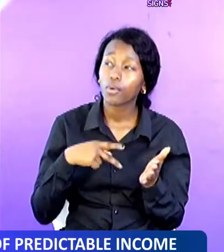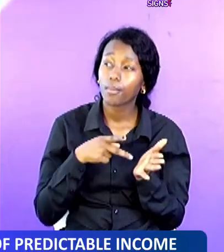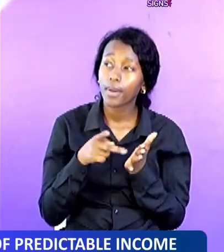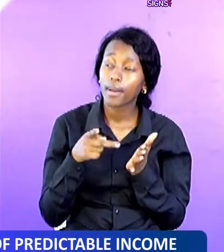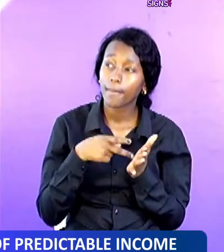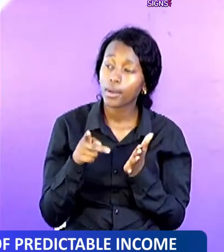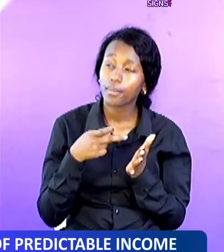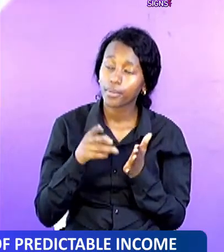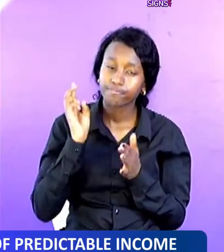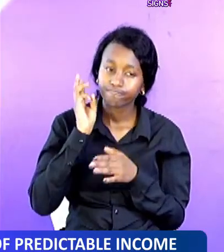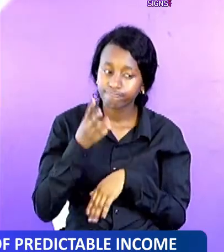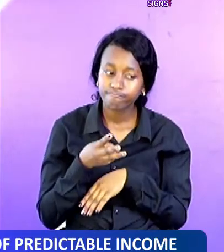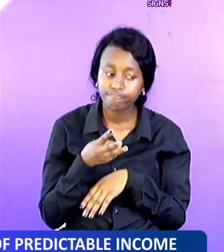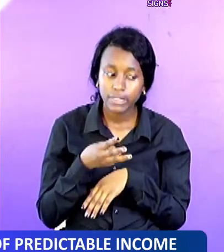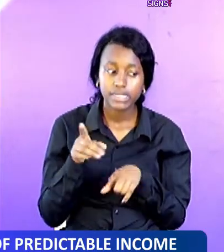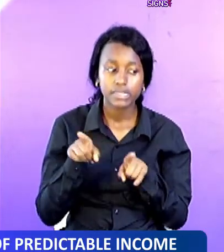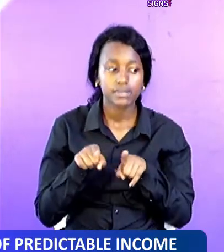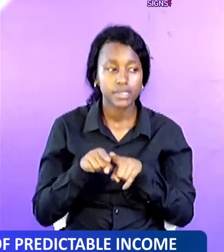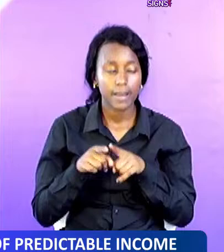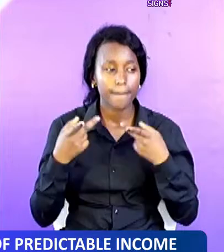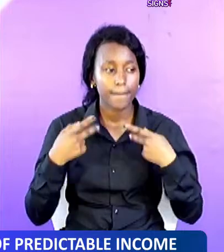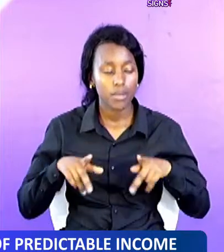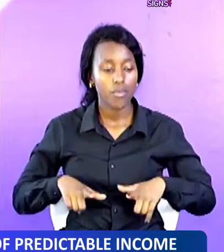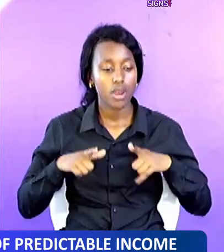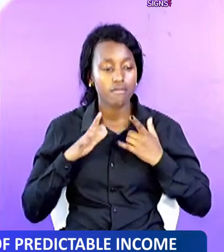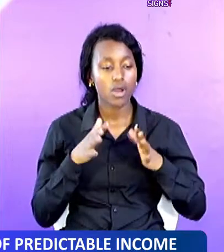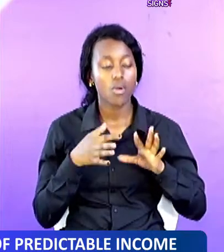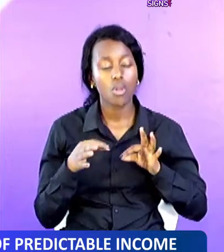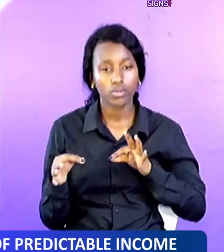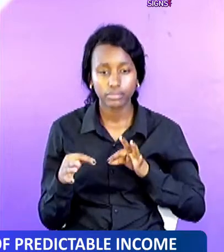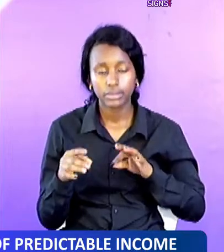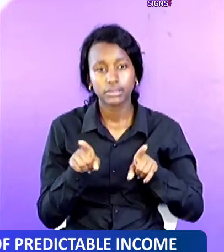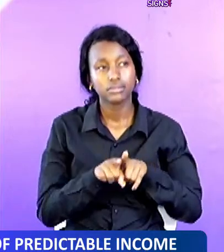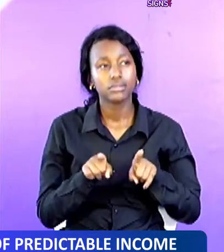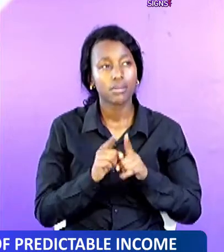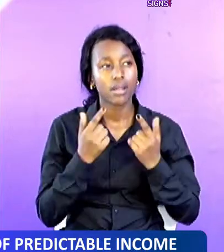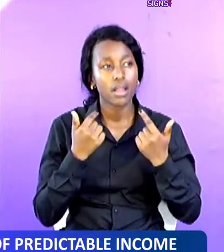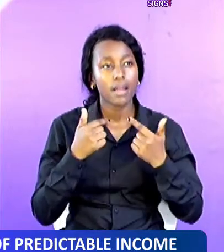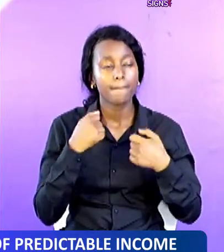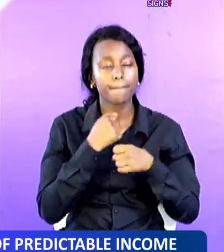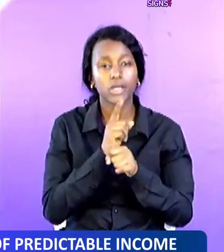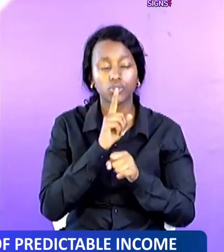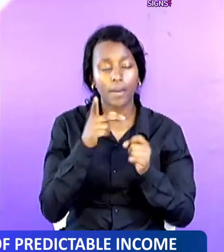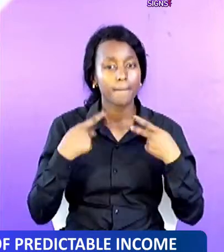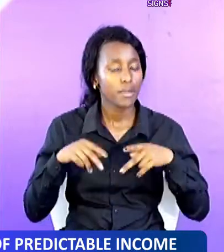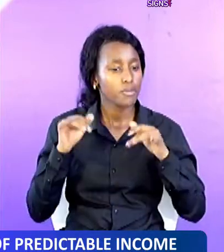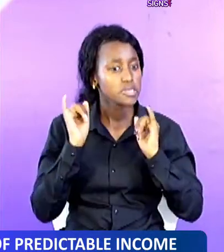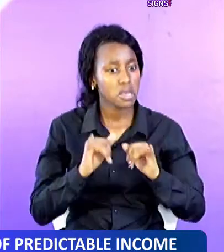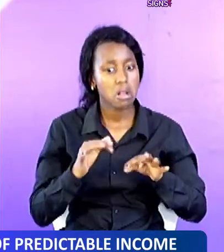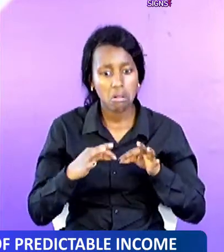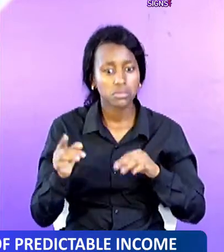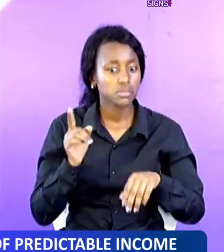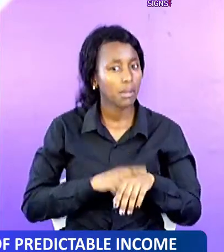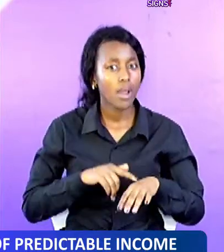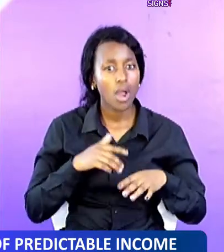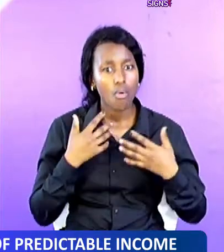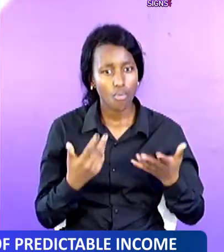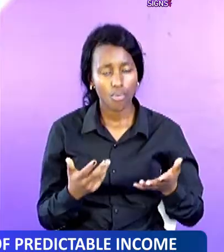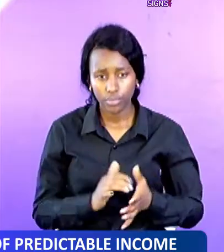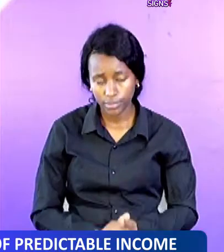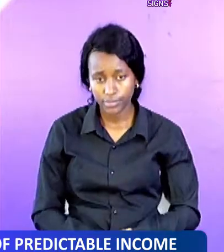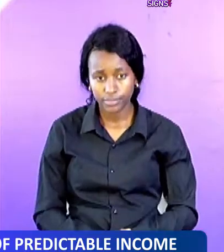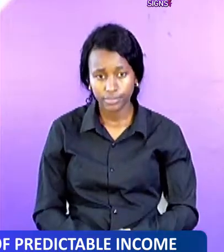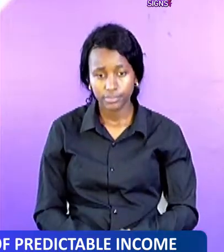be occupied? What are my rates? How do I ensure full occupancy? And once you have done the mathematics with the